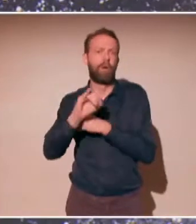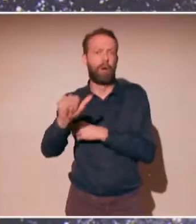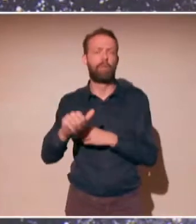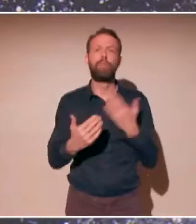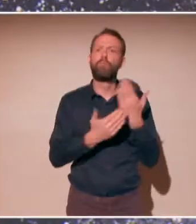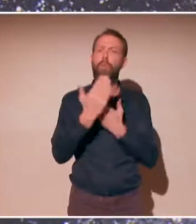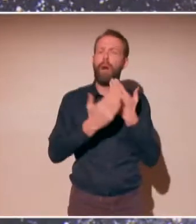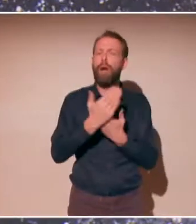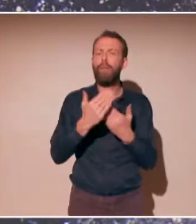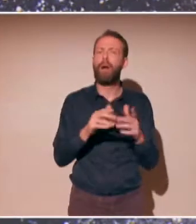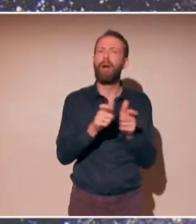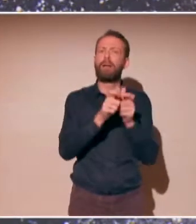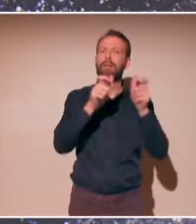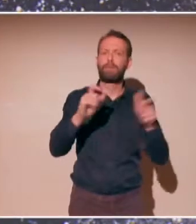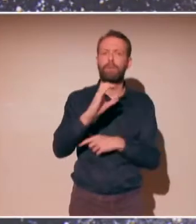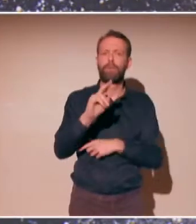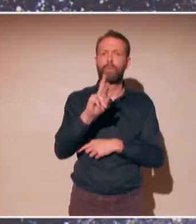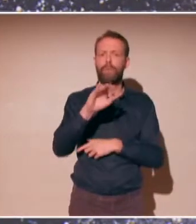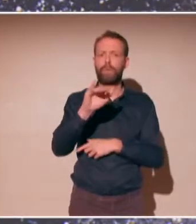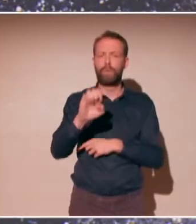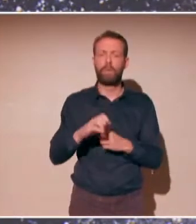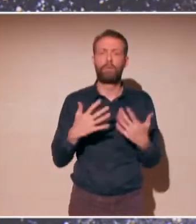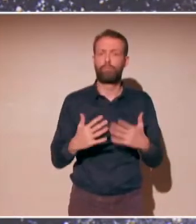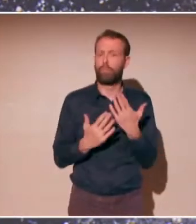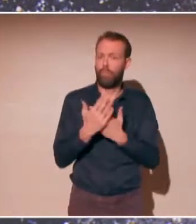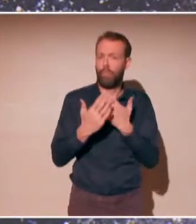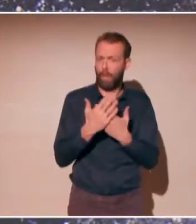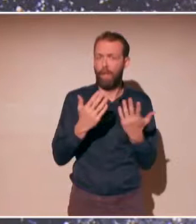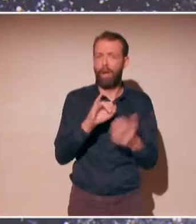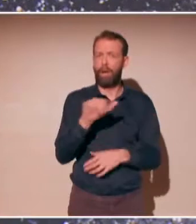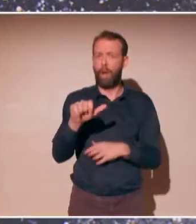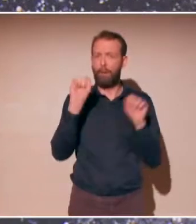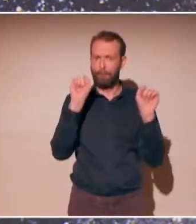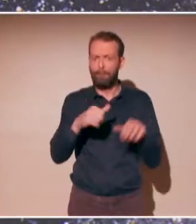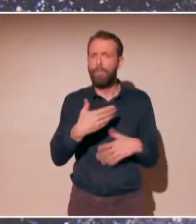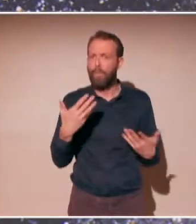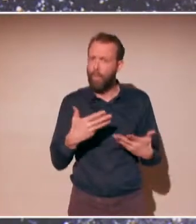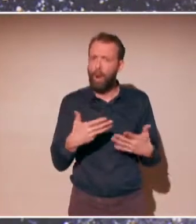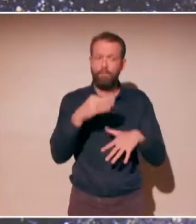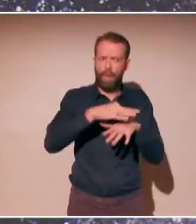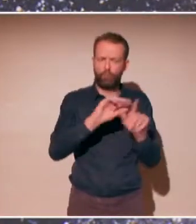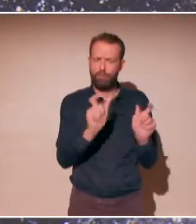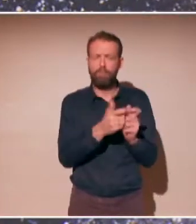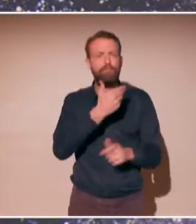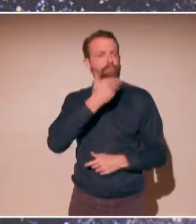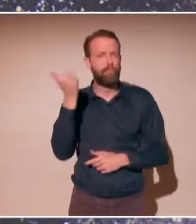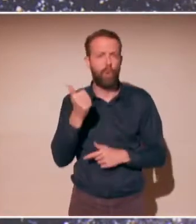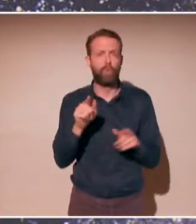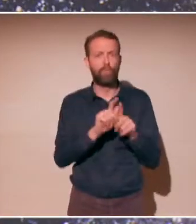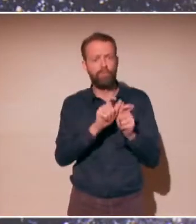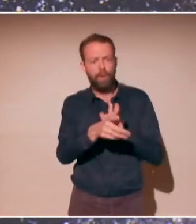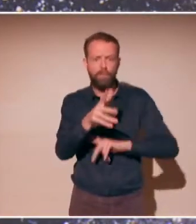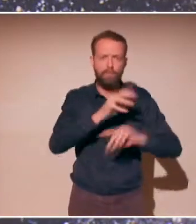a great advantage. At the Curie Institute this morning, we heard about this. Through AI, it is possible to determine